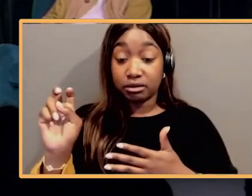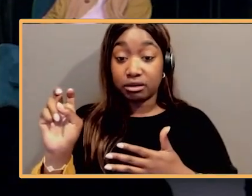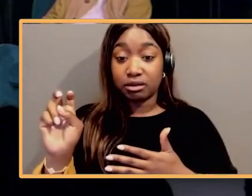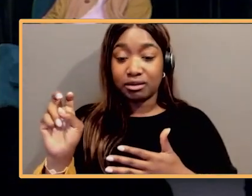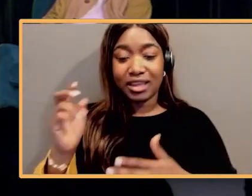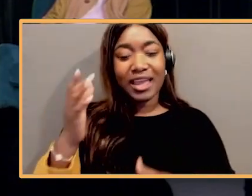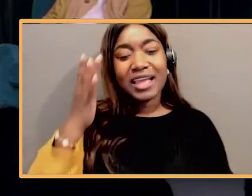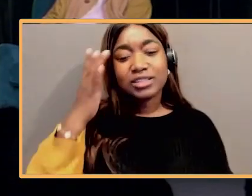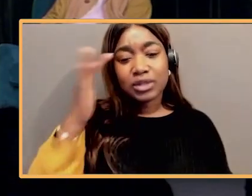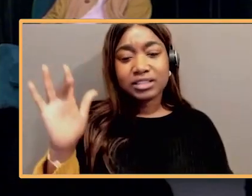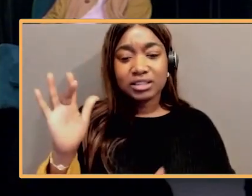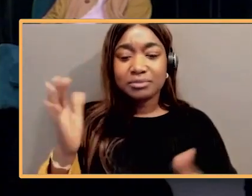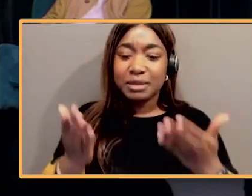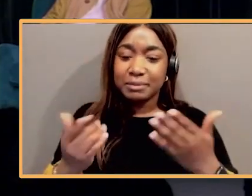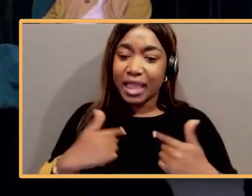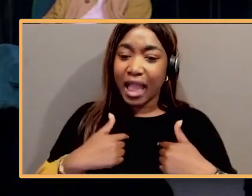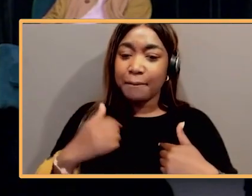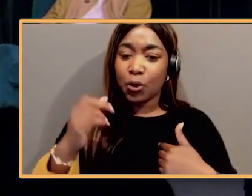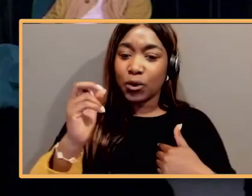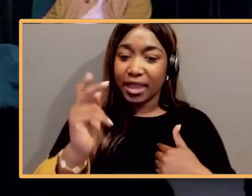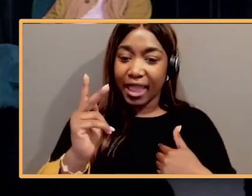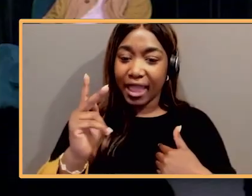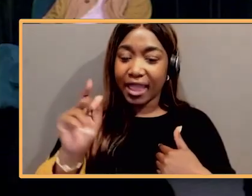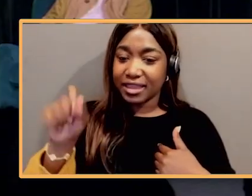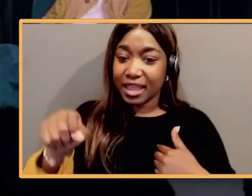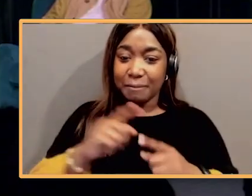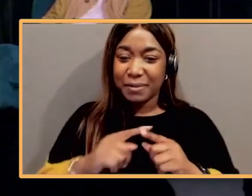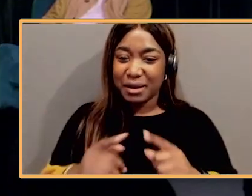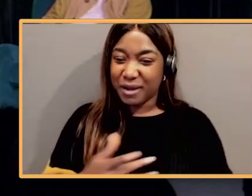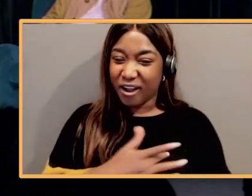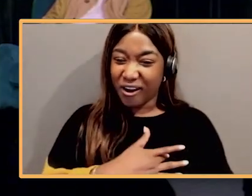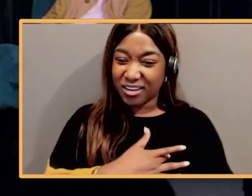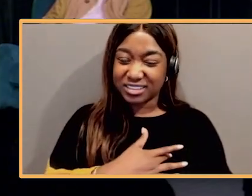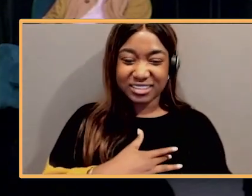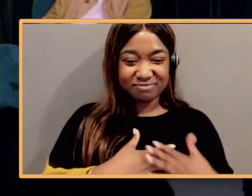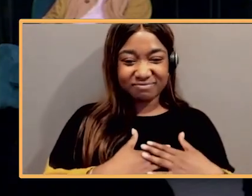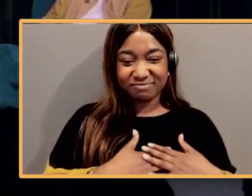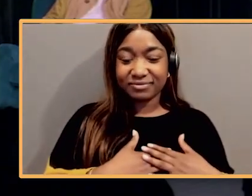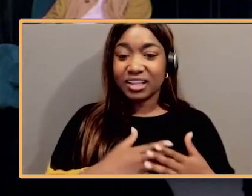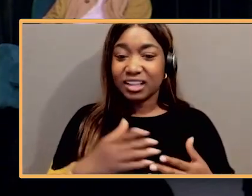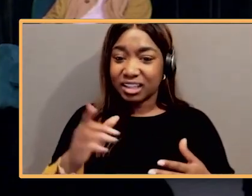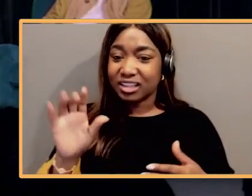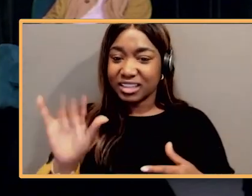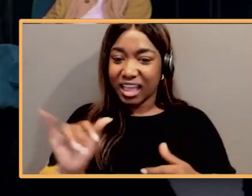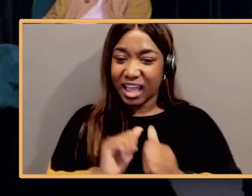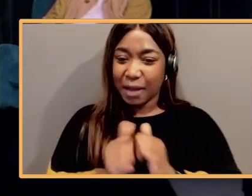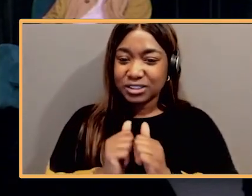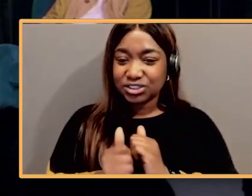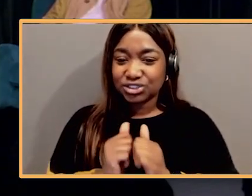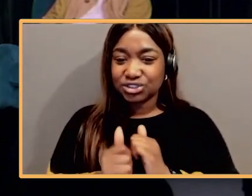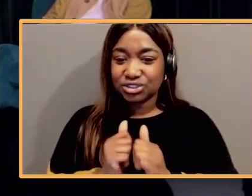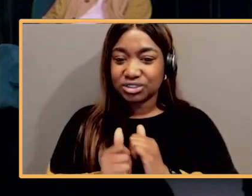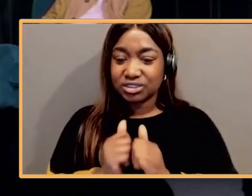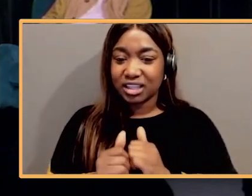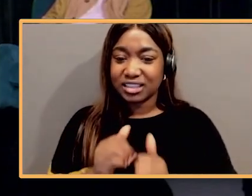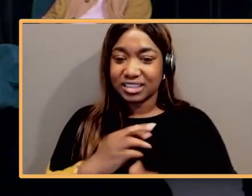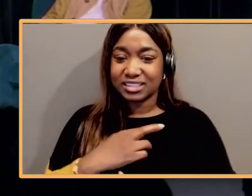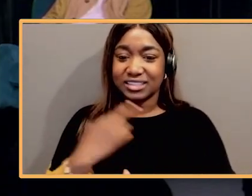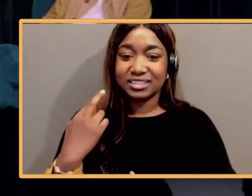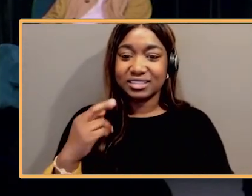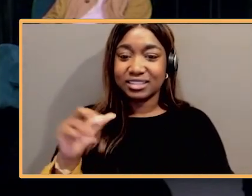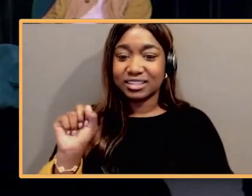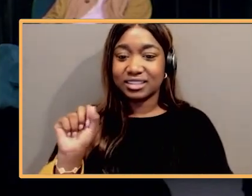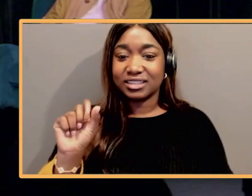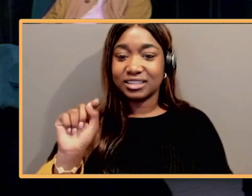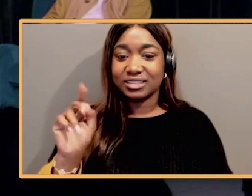intellectually, maybe I'm okay with it, but really in my heart, that means the competition, the stakes aren't the way